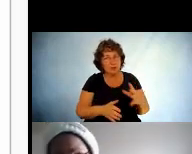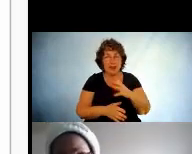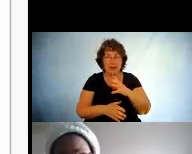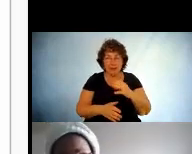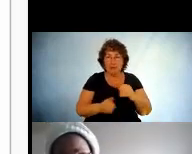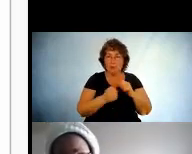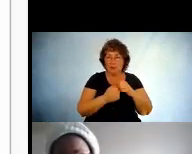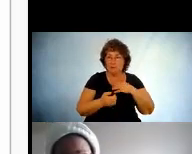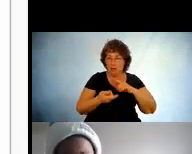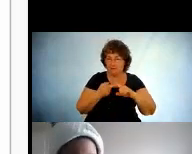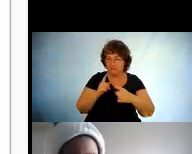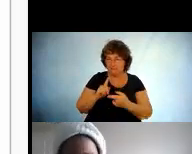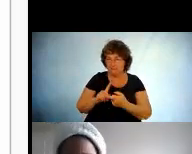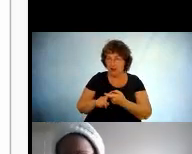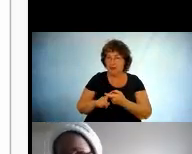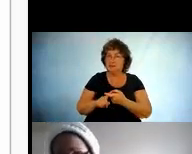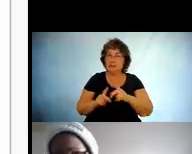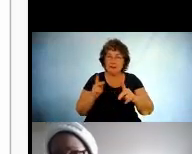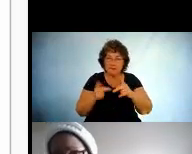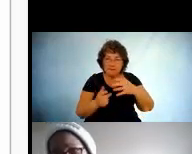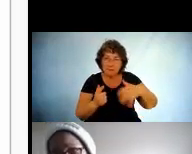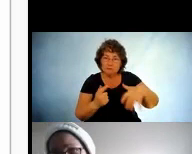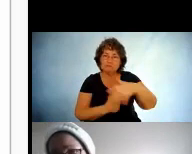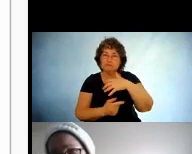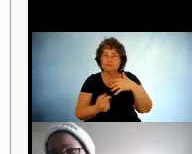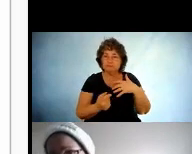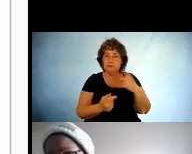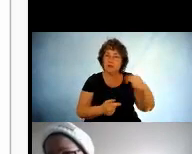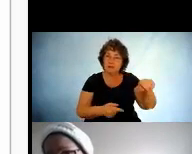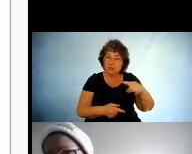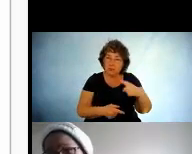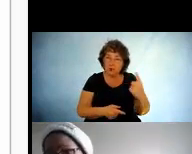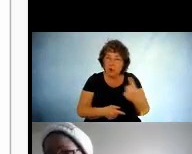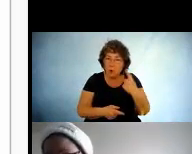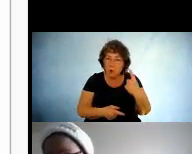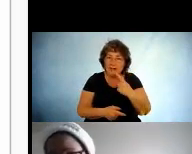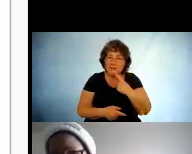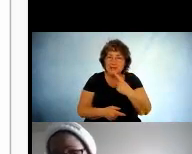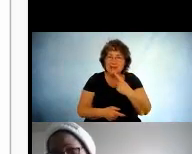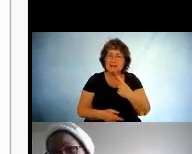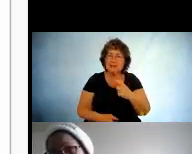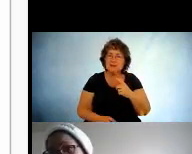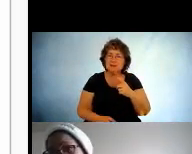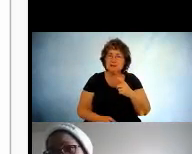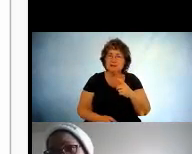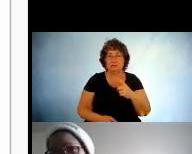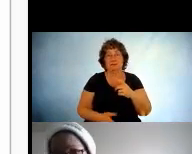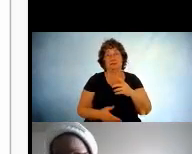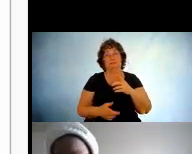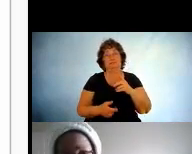and the people around me, and they would always say, especially my dad